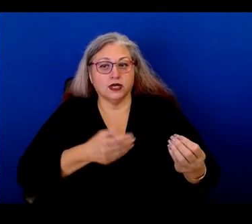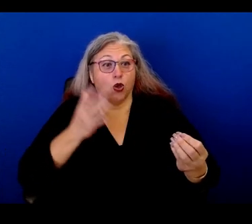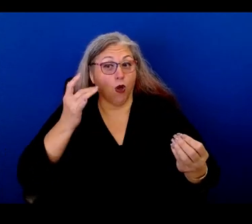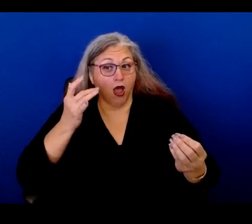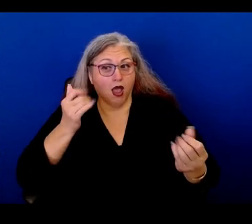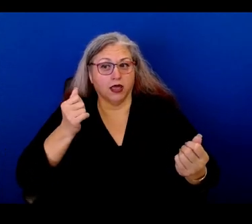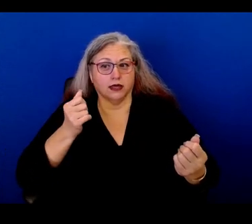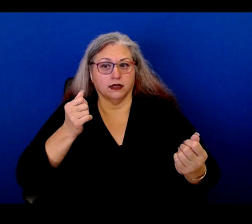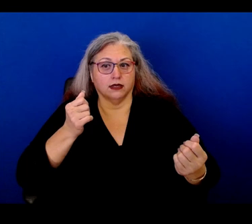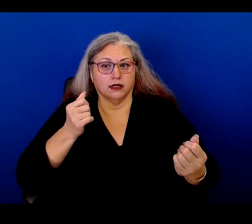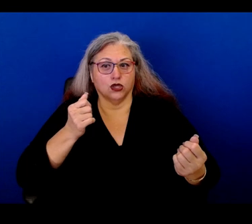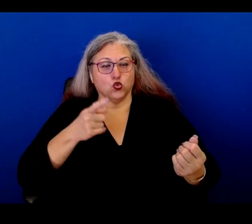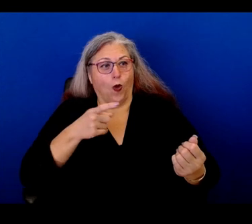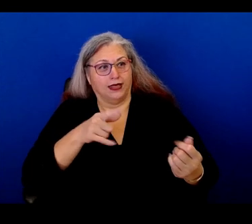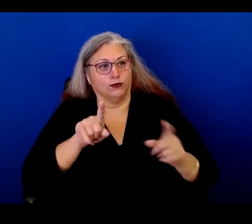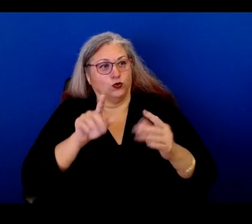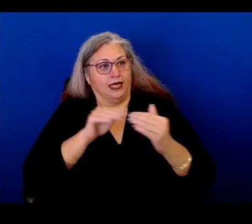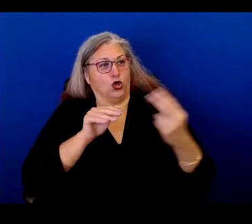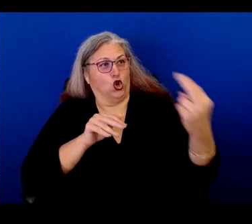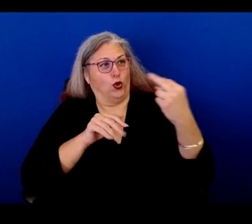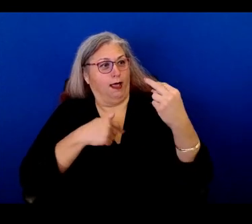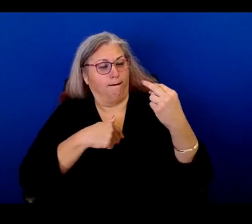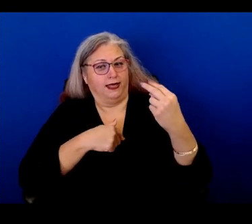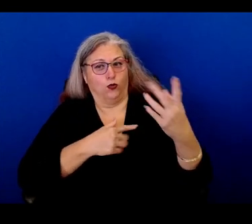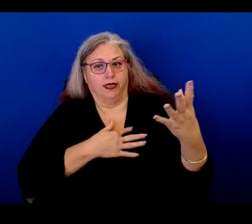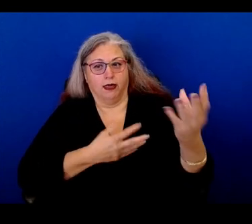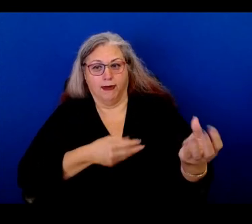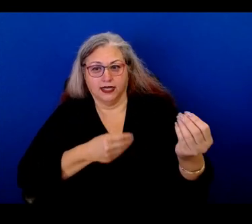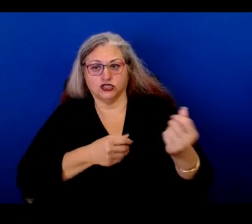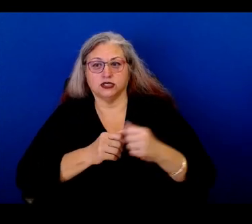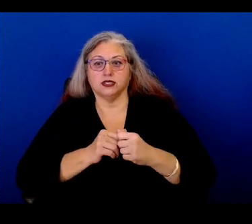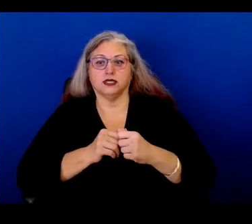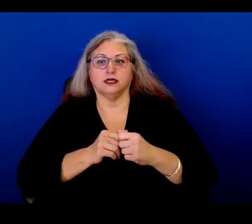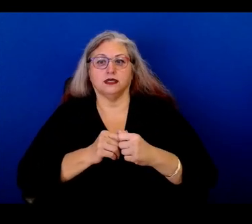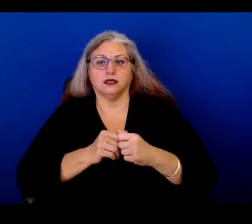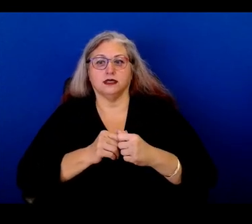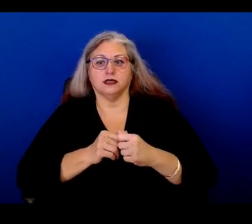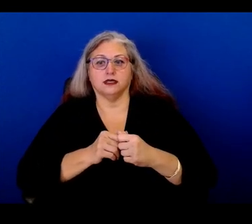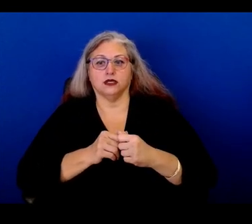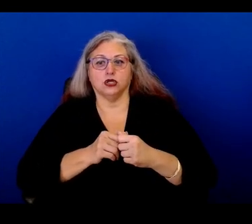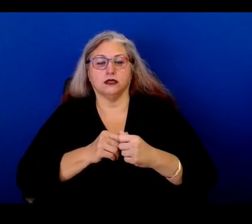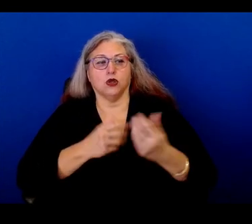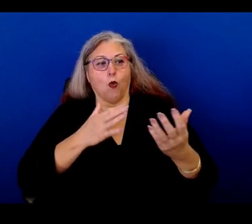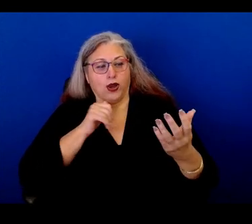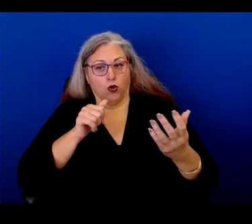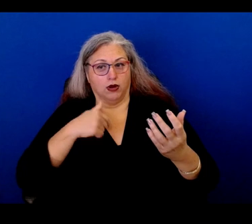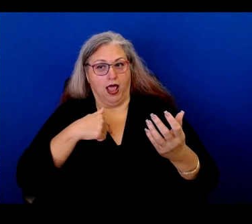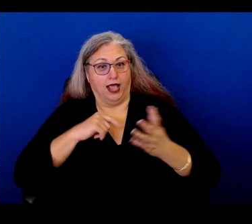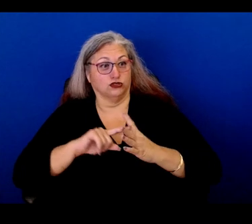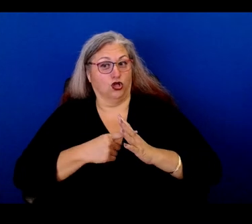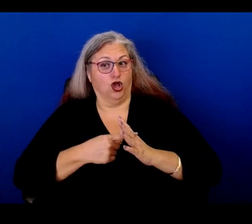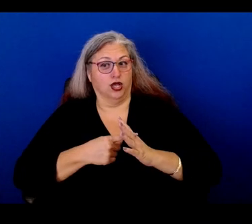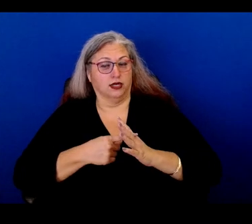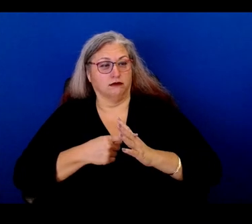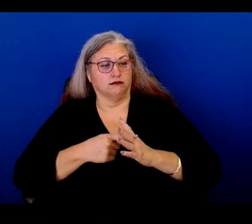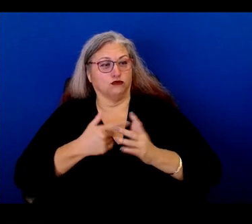because you want them to look at you with compassion. And, you know, why don't you start